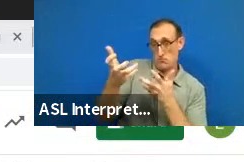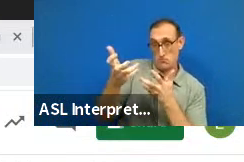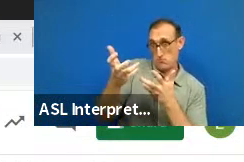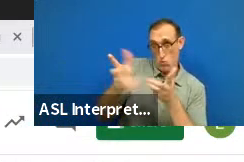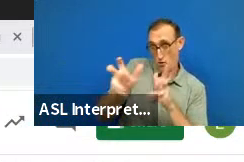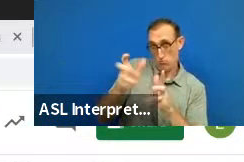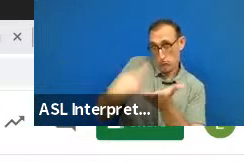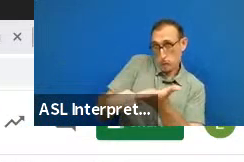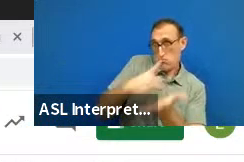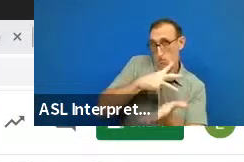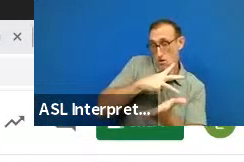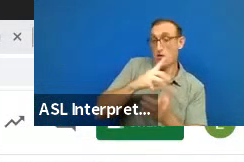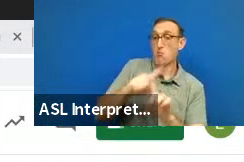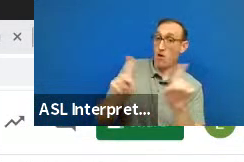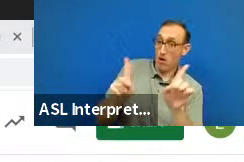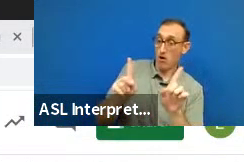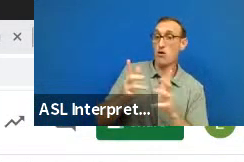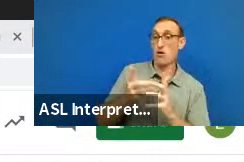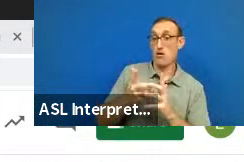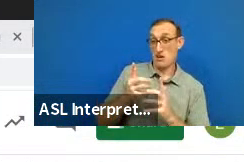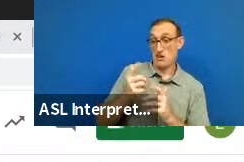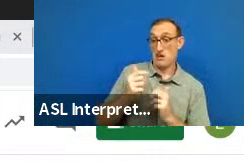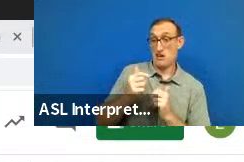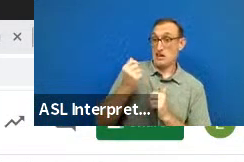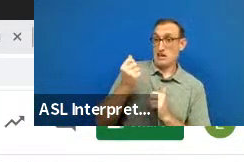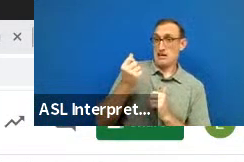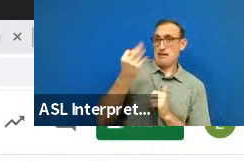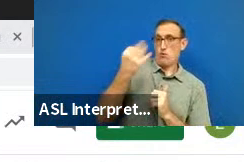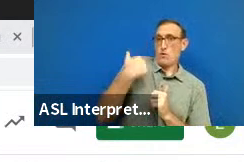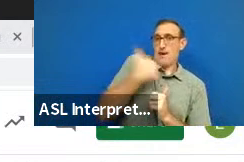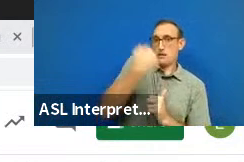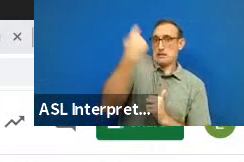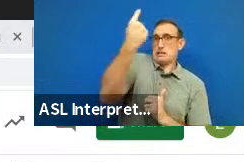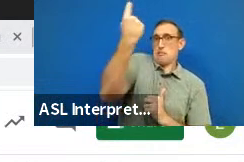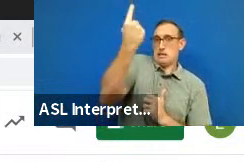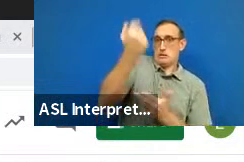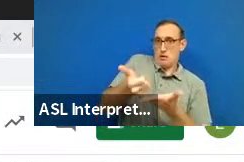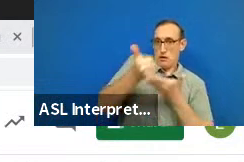But if we had a vehicle,